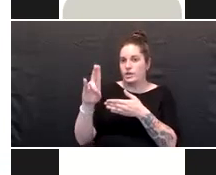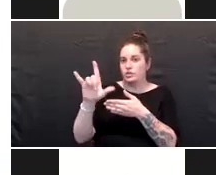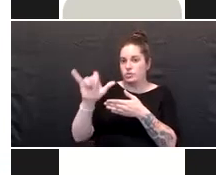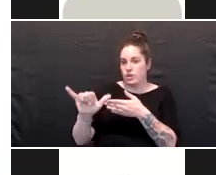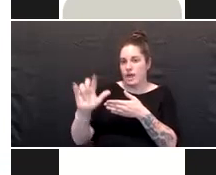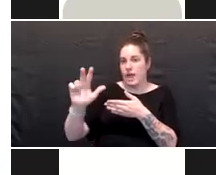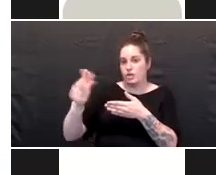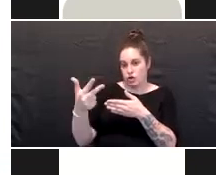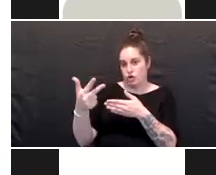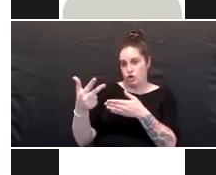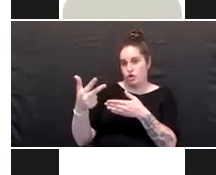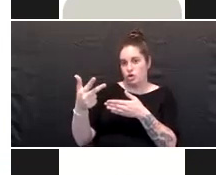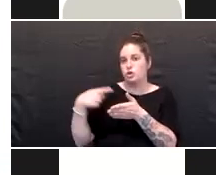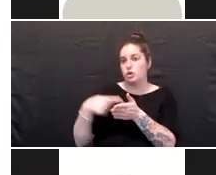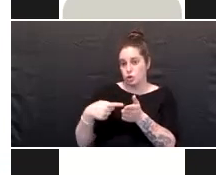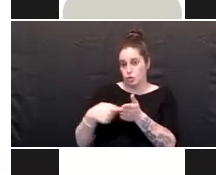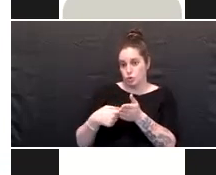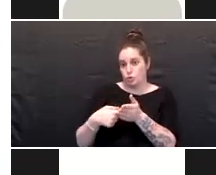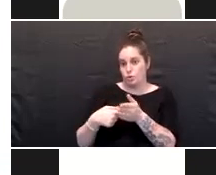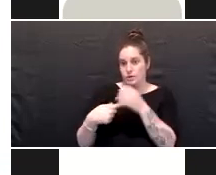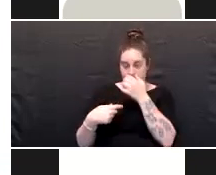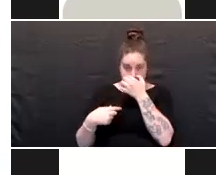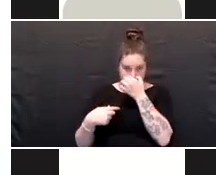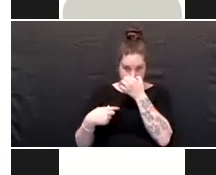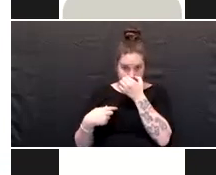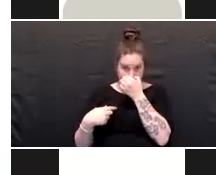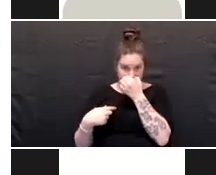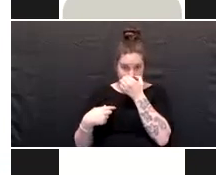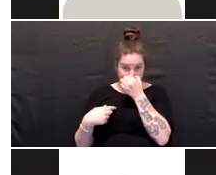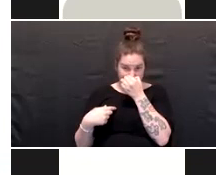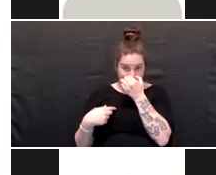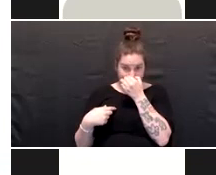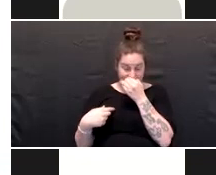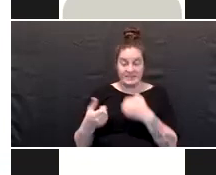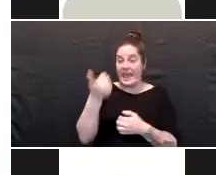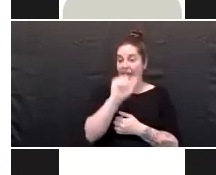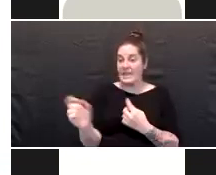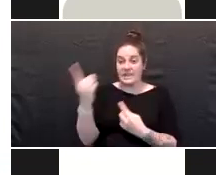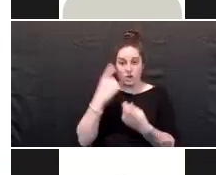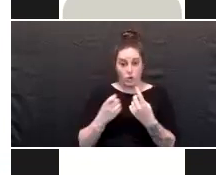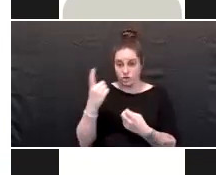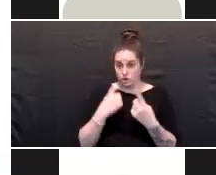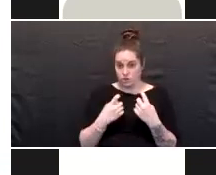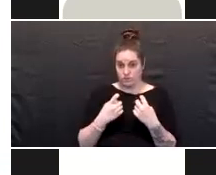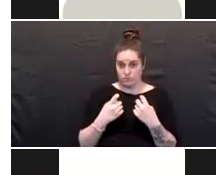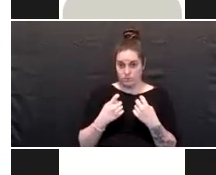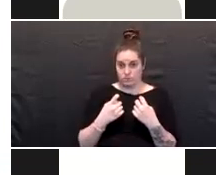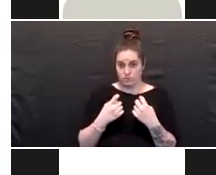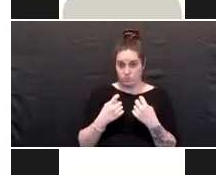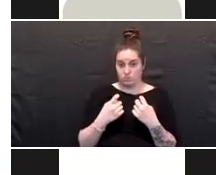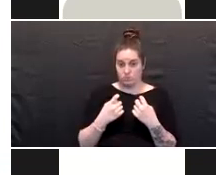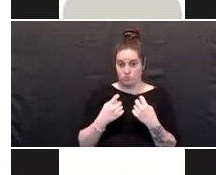Any questions about the actual exam? If you're paying attention, the way I got to the exam was in the